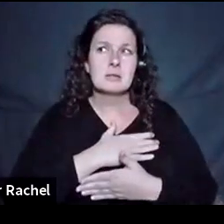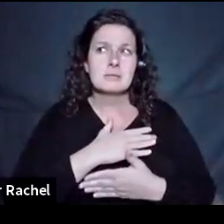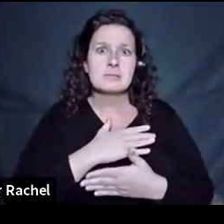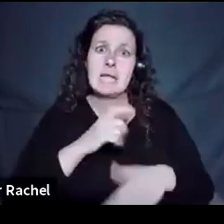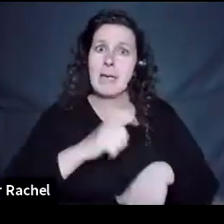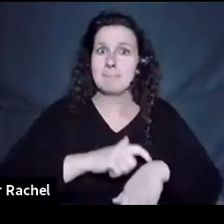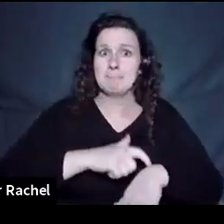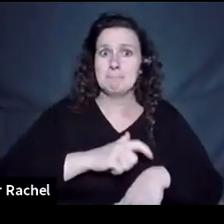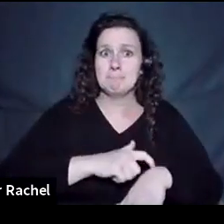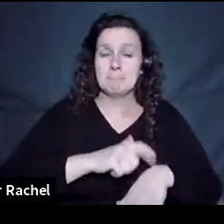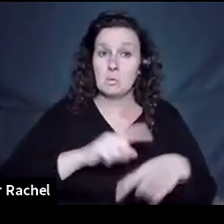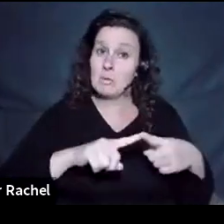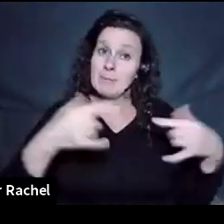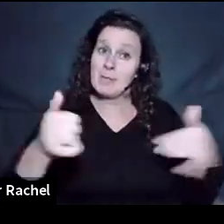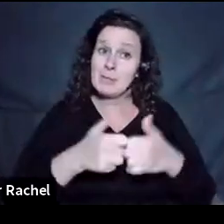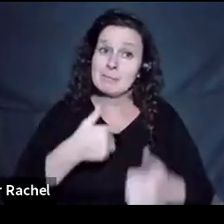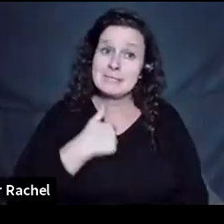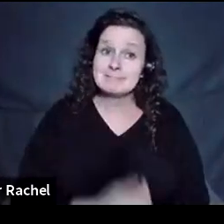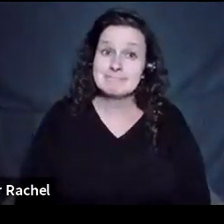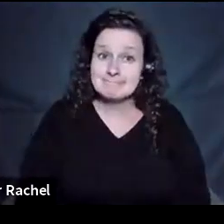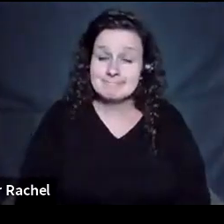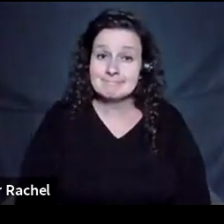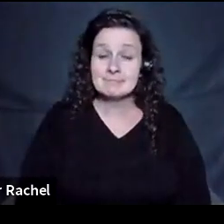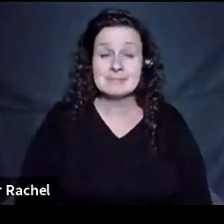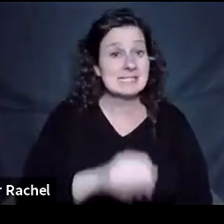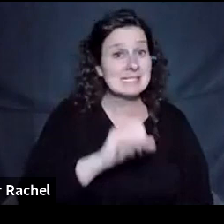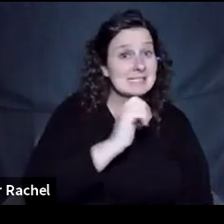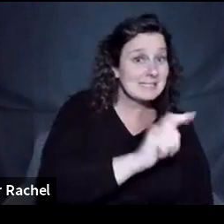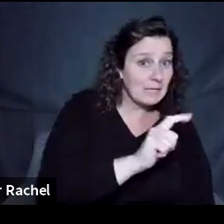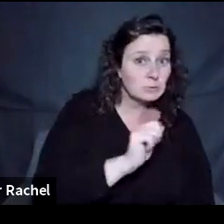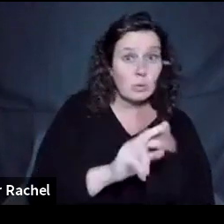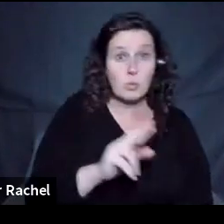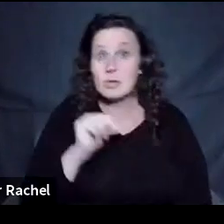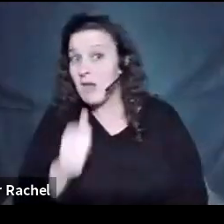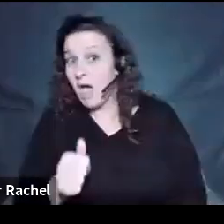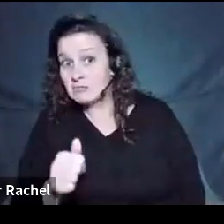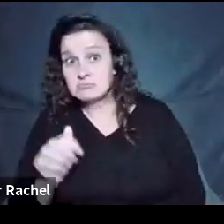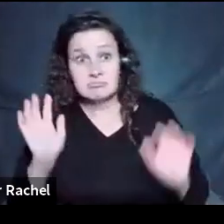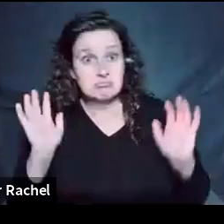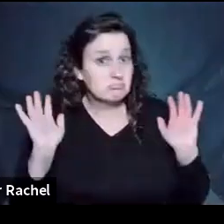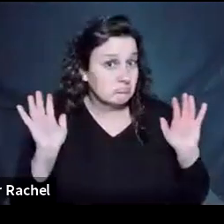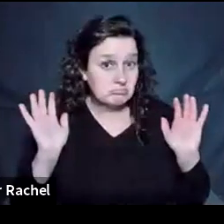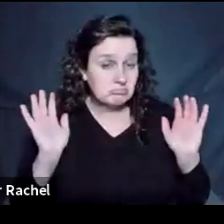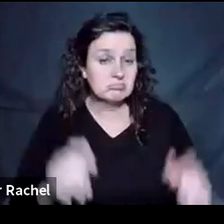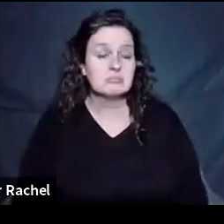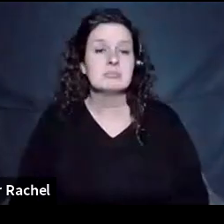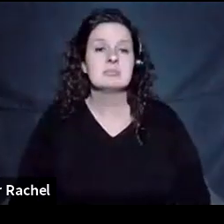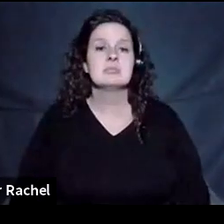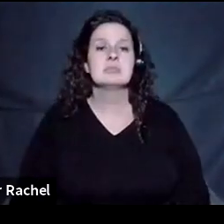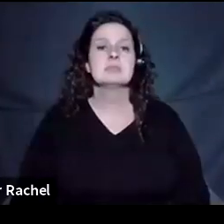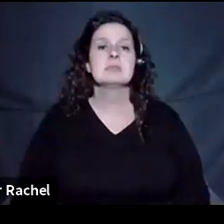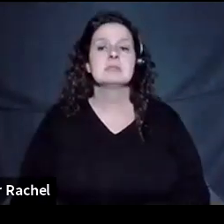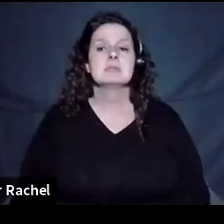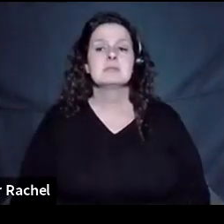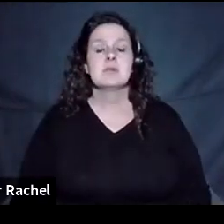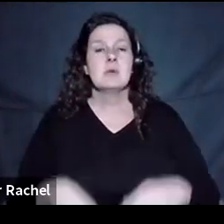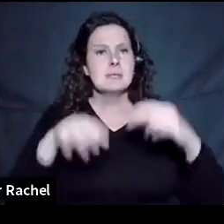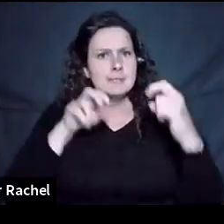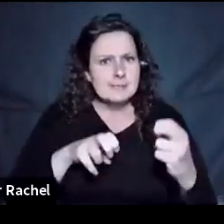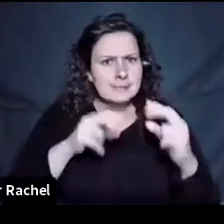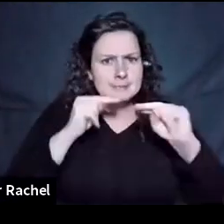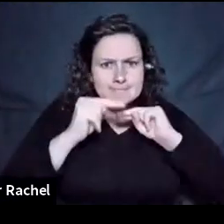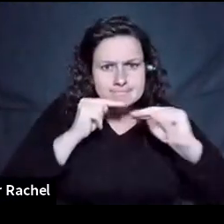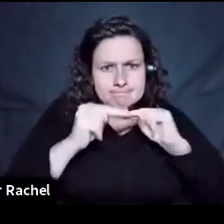time when they play with me, you know, and whether that's sexual or not. And so, you know, sitting down and having a negotiation about